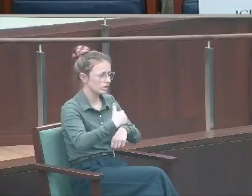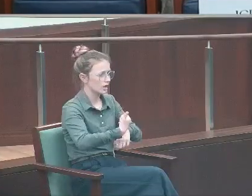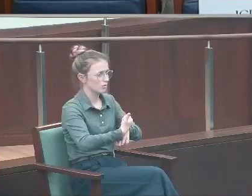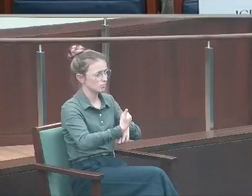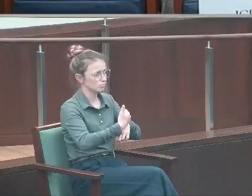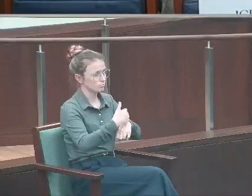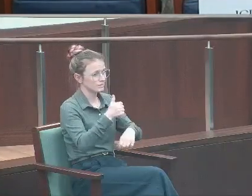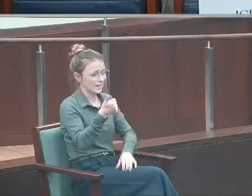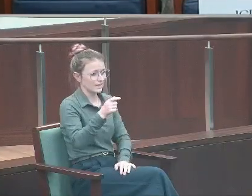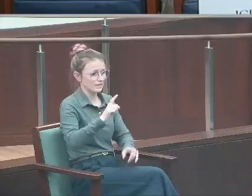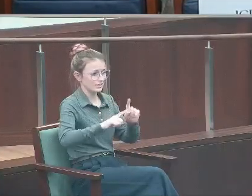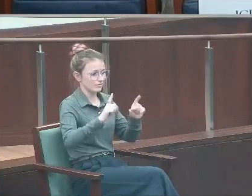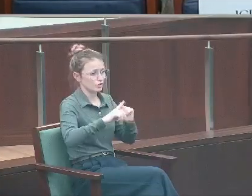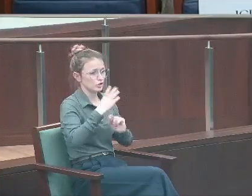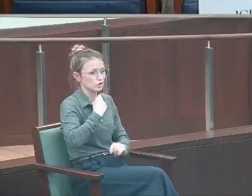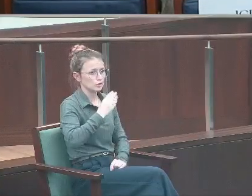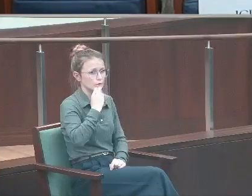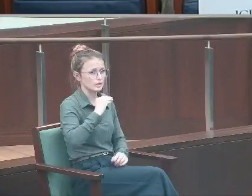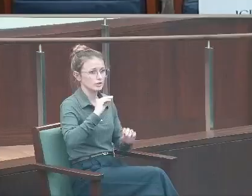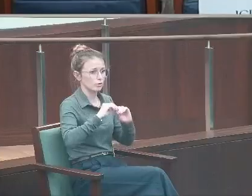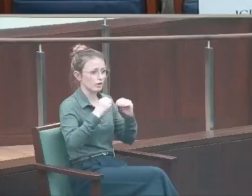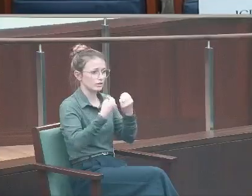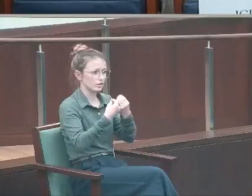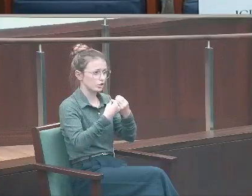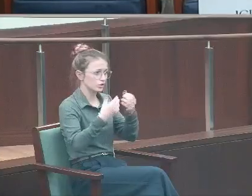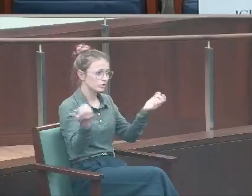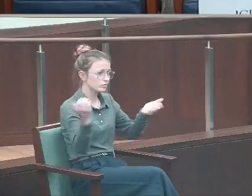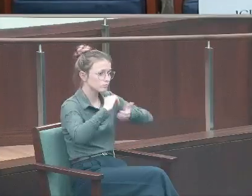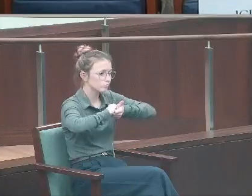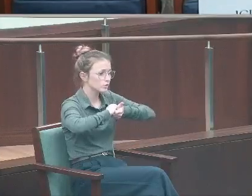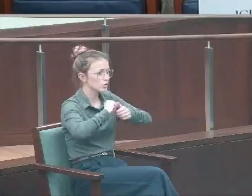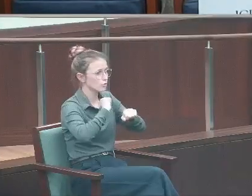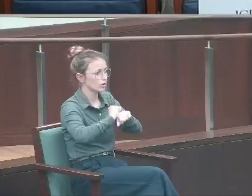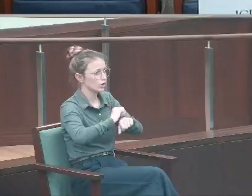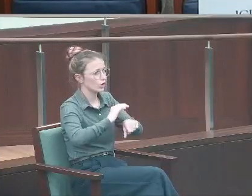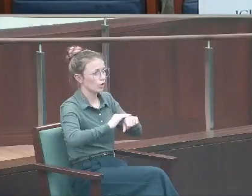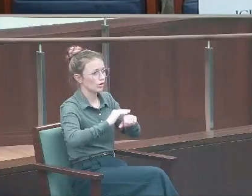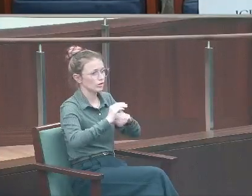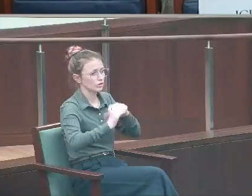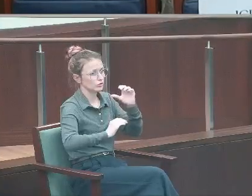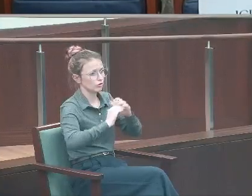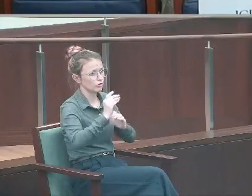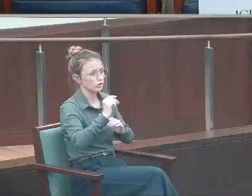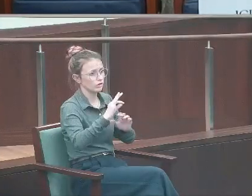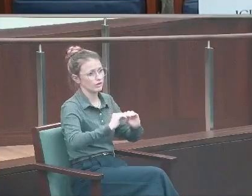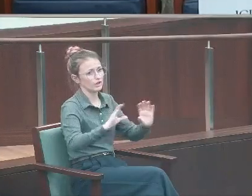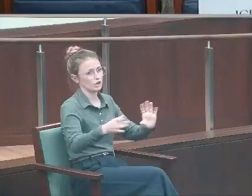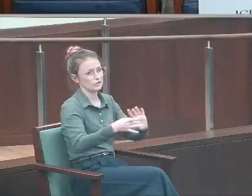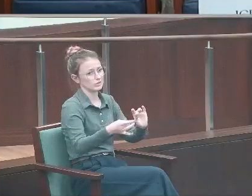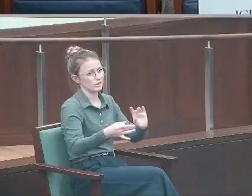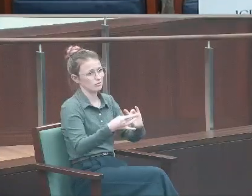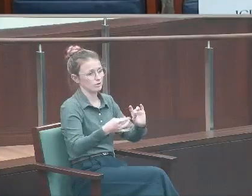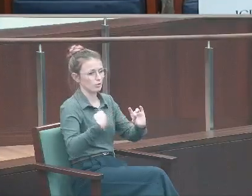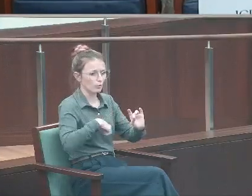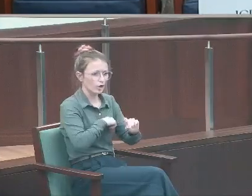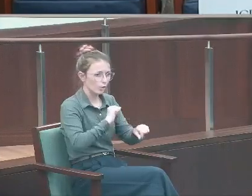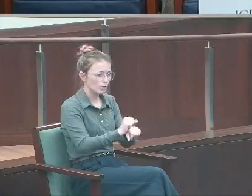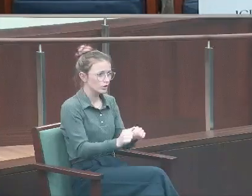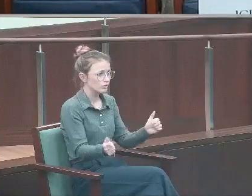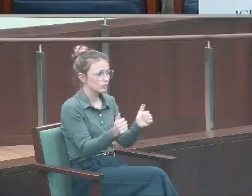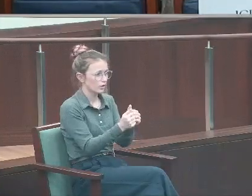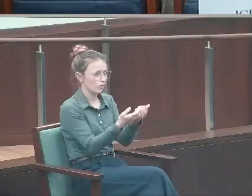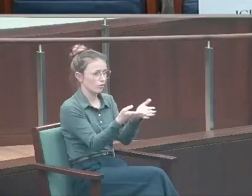Jewish legacy organizations, including the conservative, reform, and reconstructionist movements, making clear the same point, bringing together a broad swath